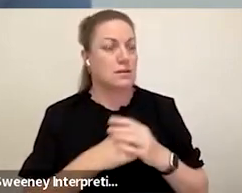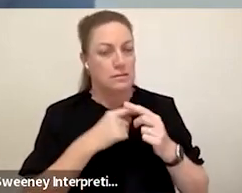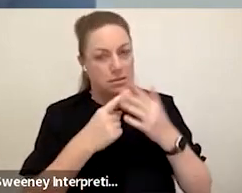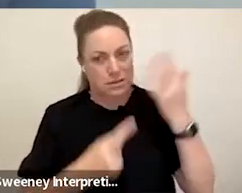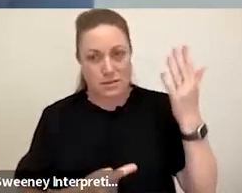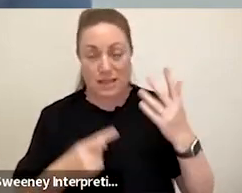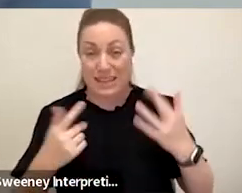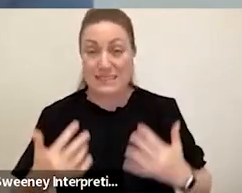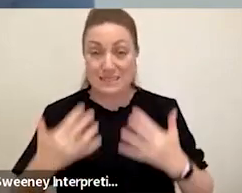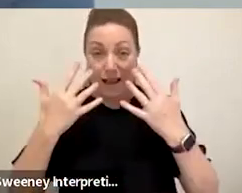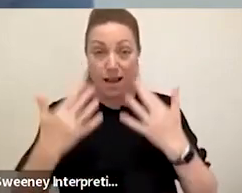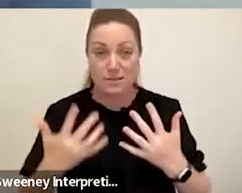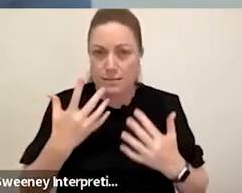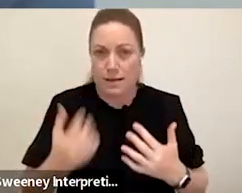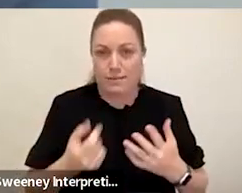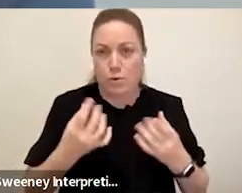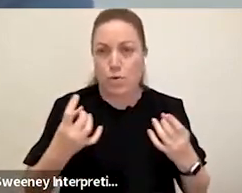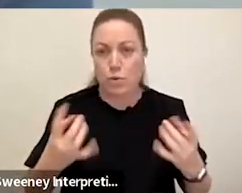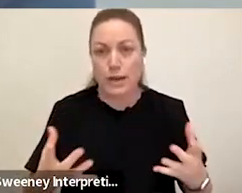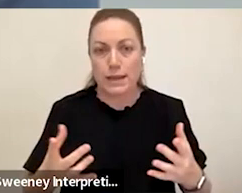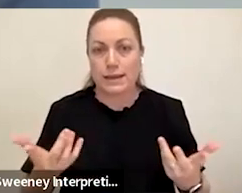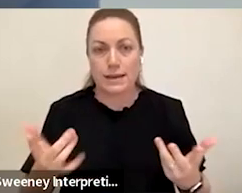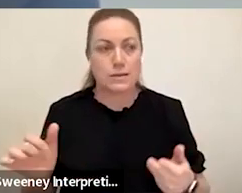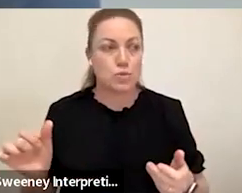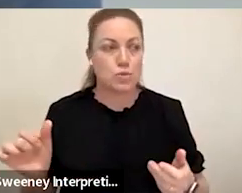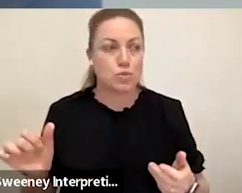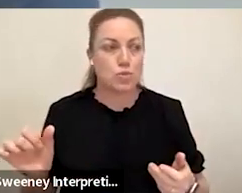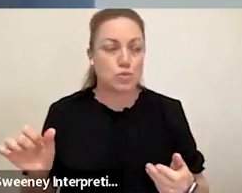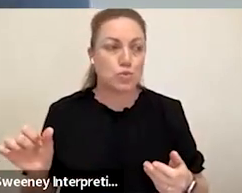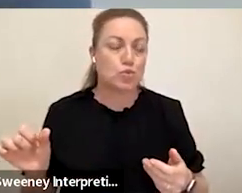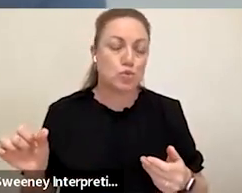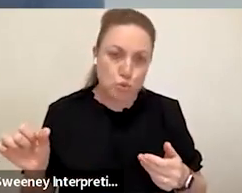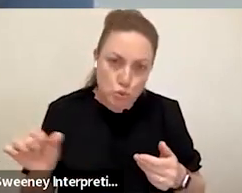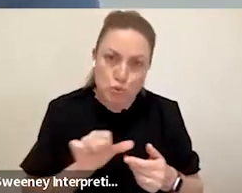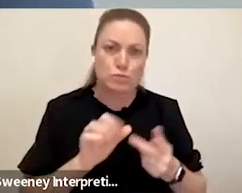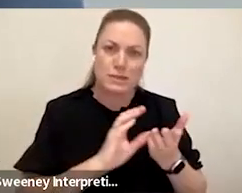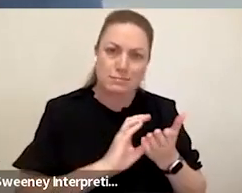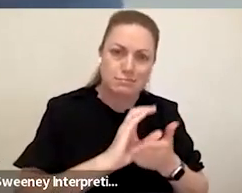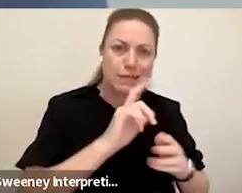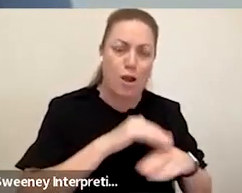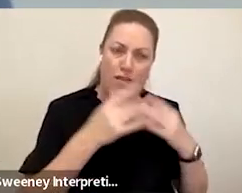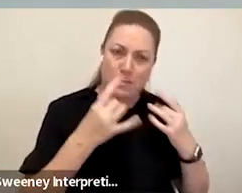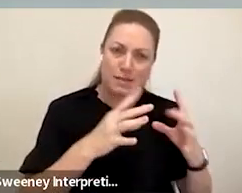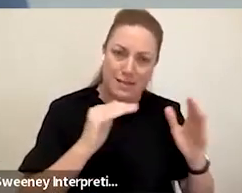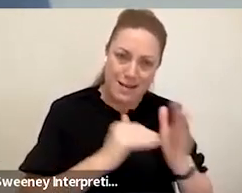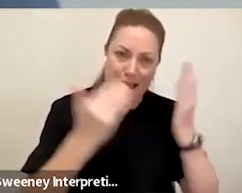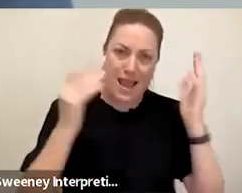there that backs it up, and it should be, and we should be just investing a lot more in preparedness right now.